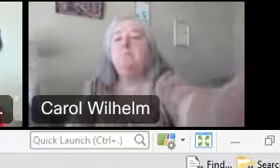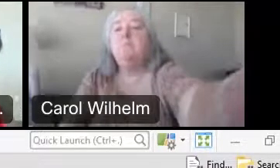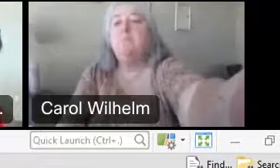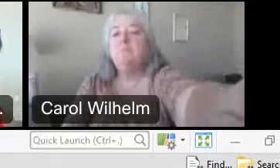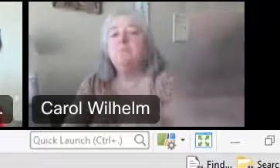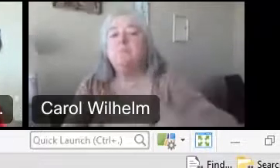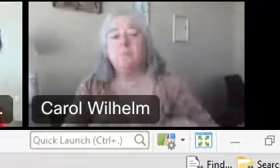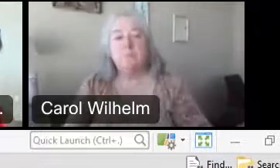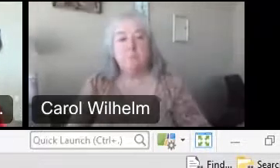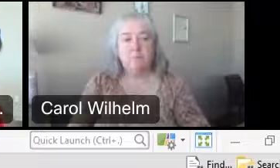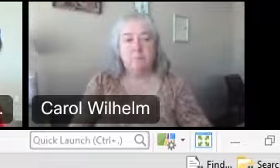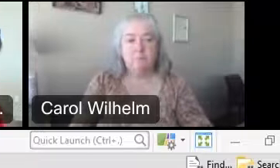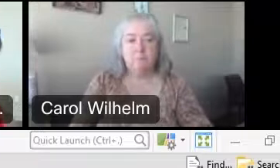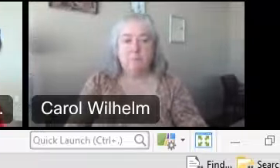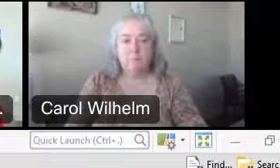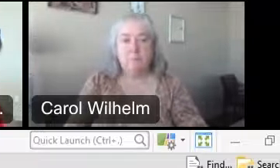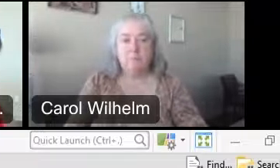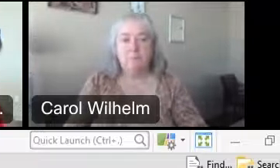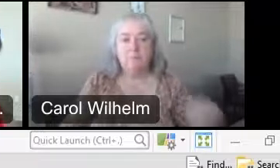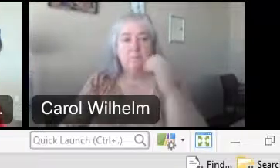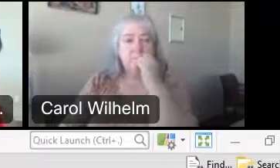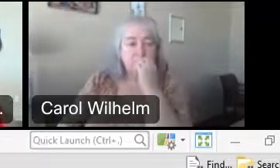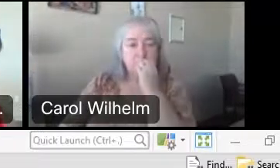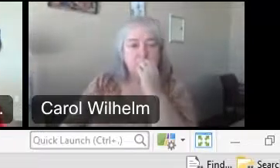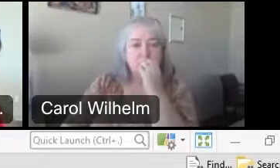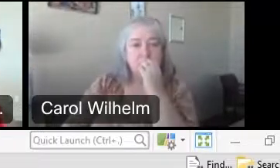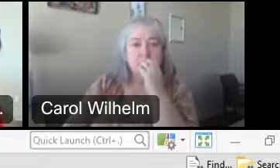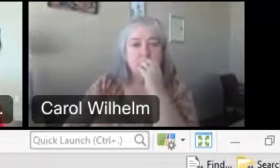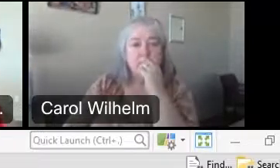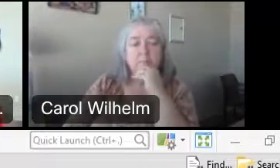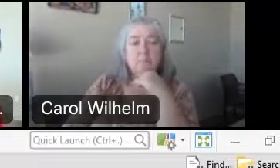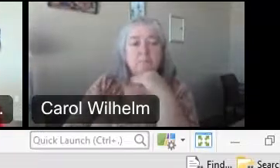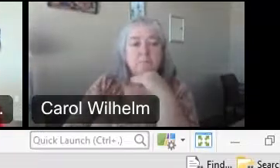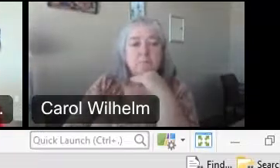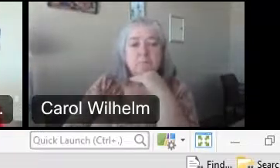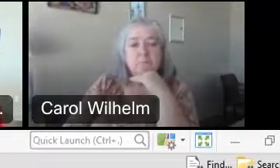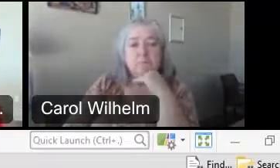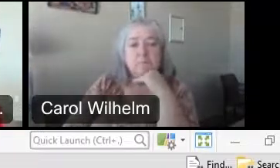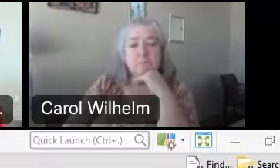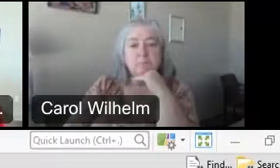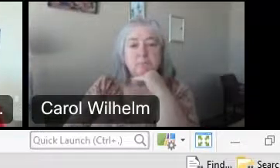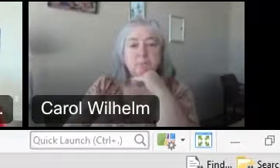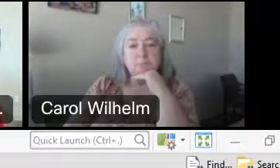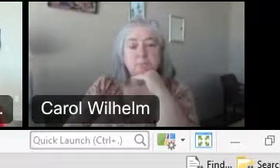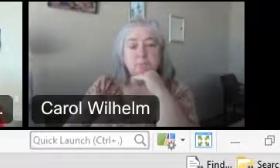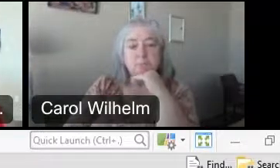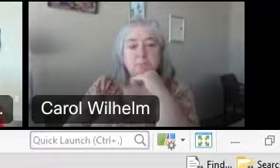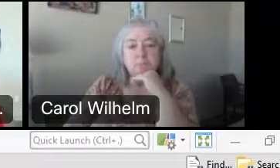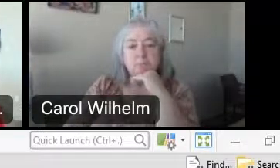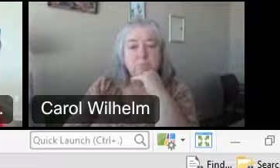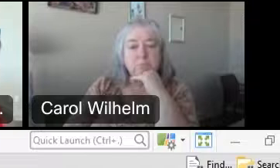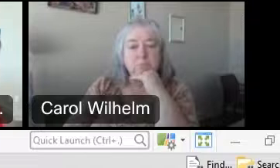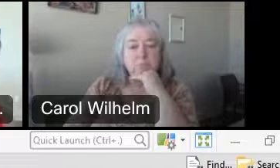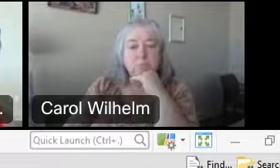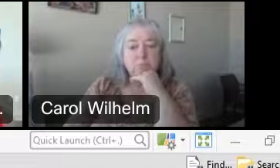going to be folding this into our trainings that we provide to our service providers. When we do our special incident report training, we'll be folding it into the